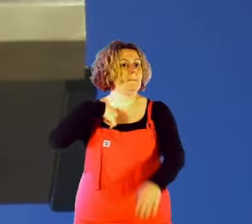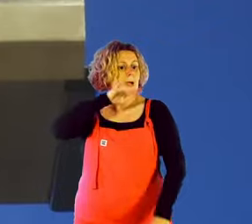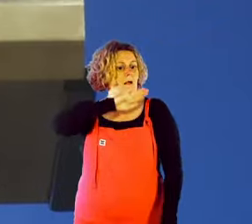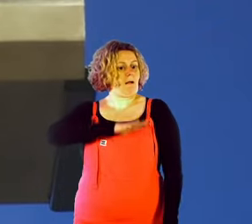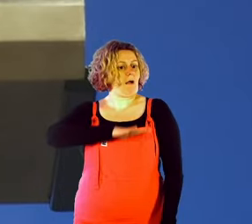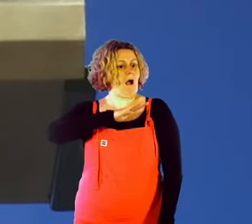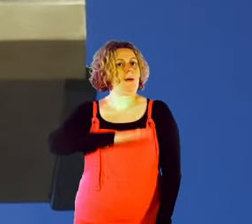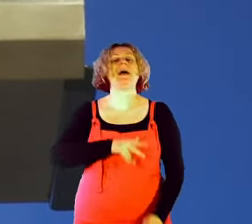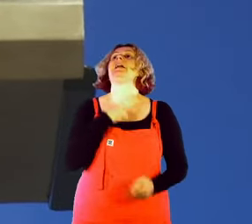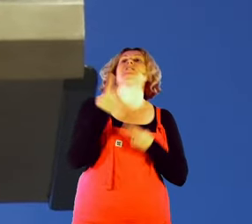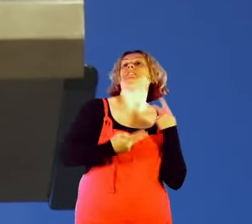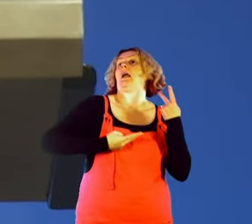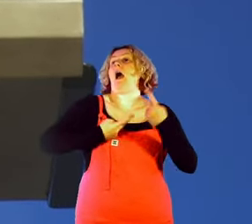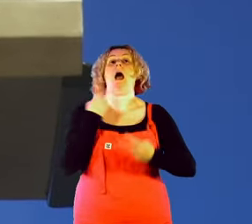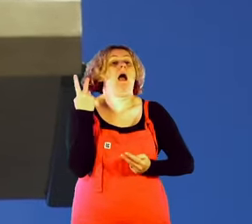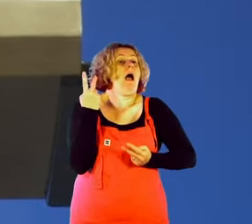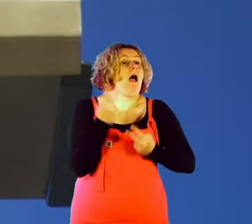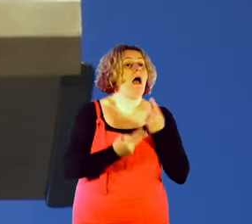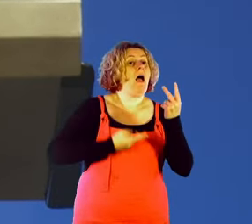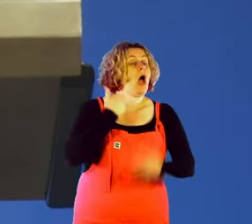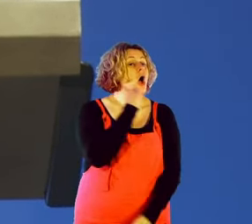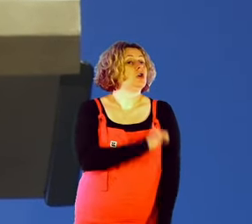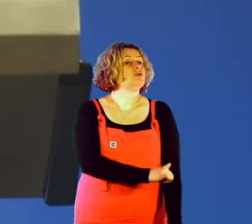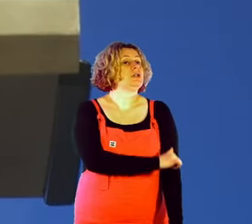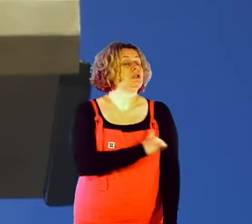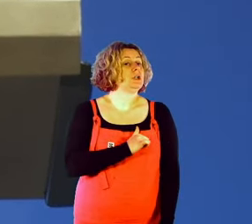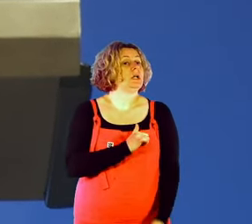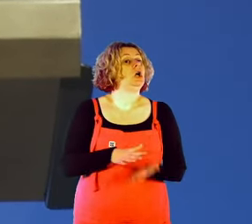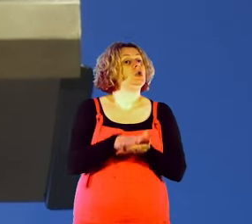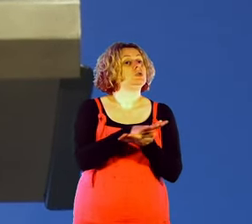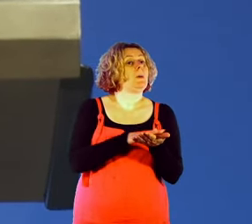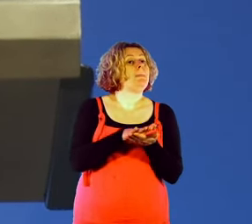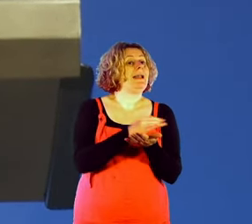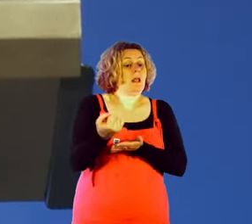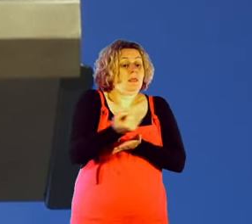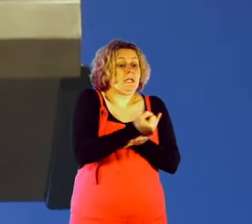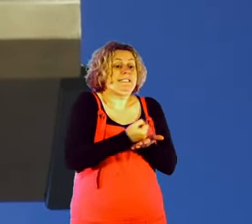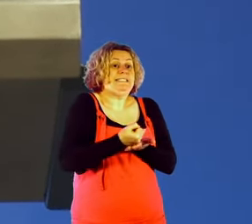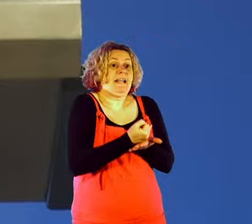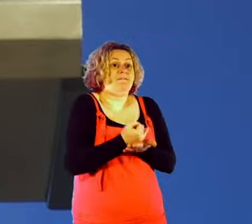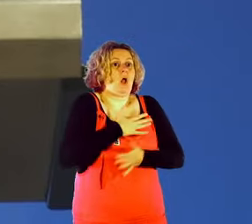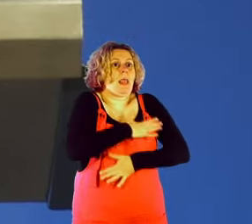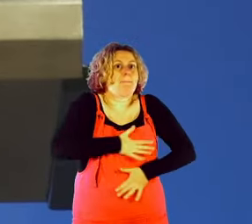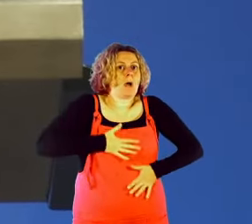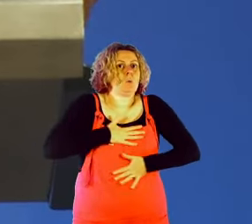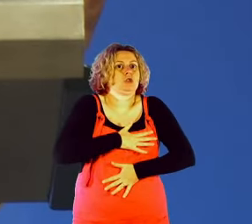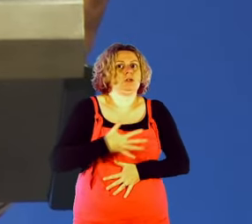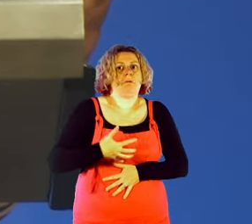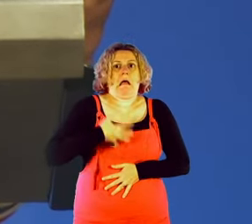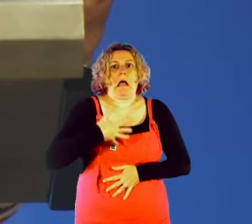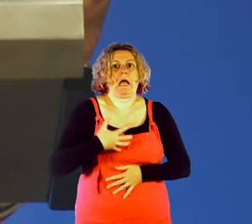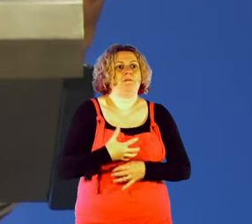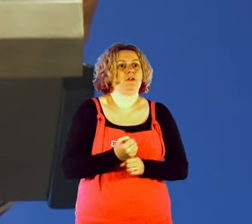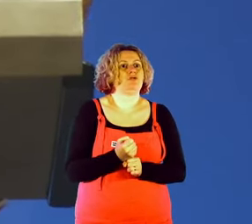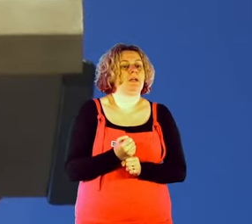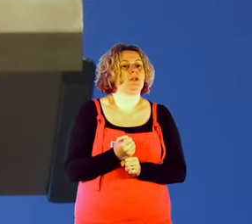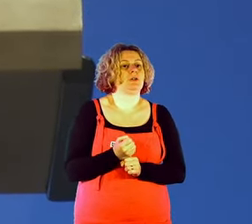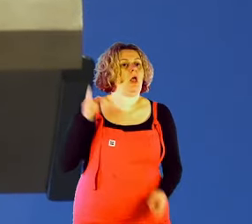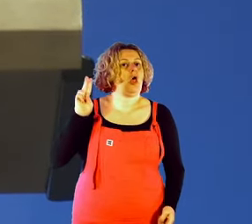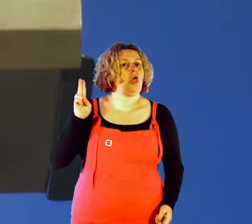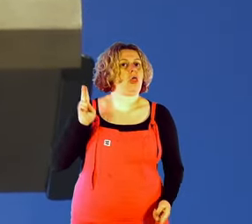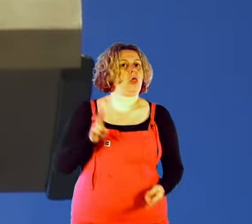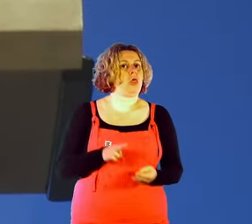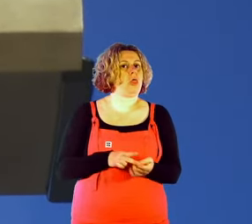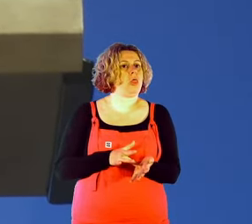thinking. And the sinful anger and frustration and emotion had gone.